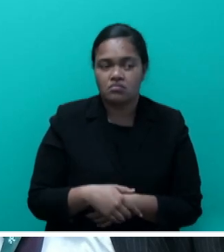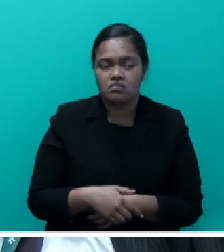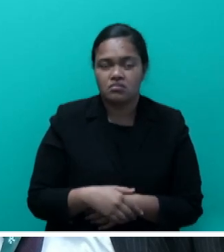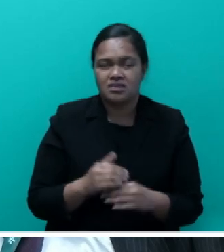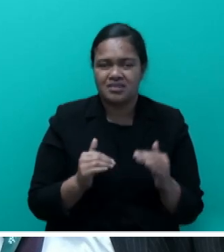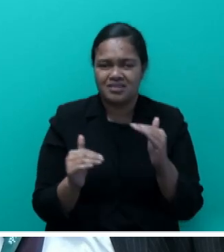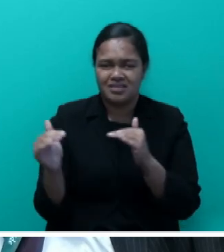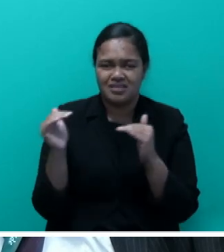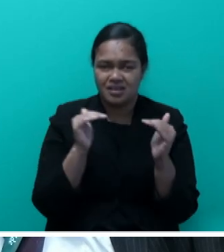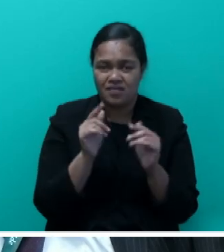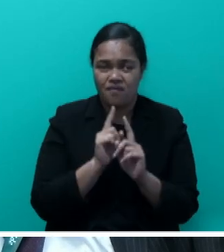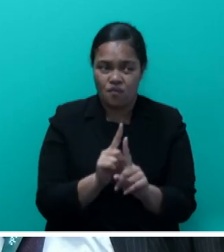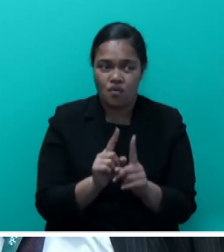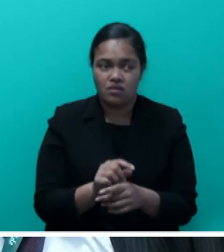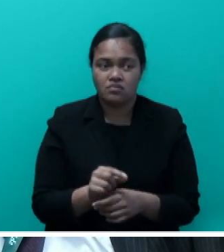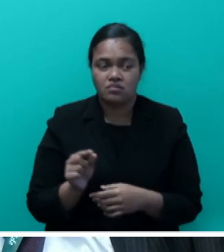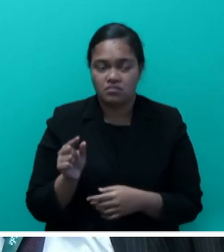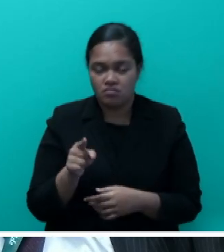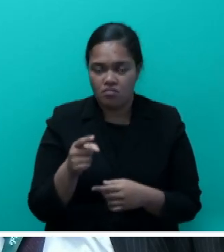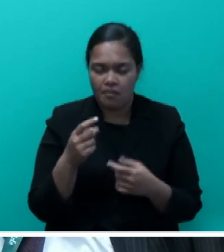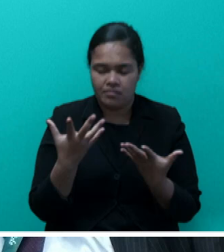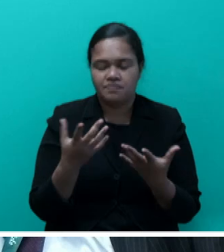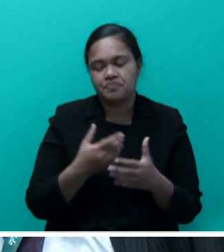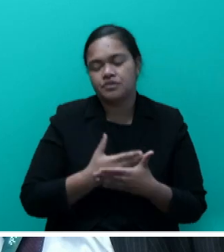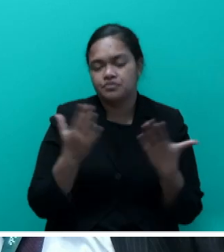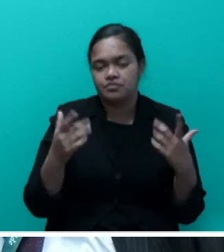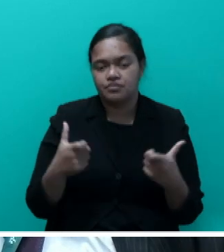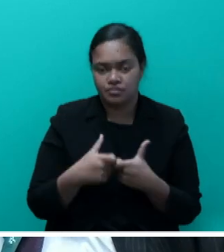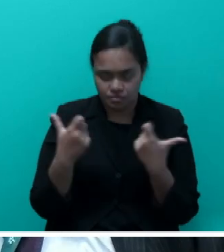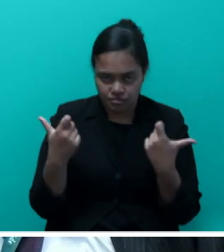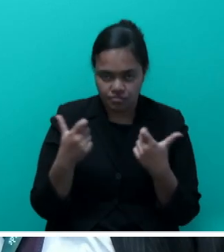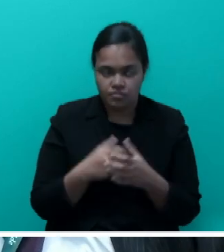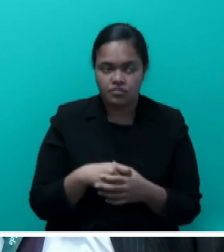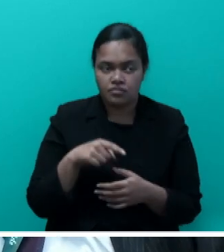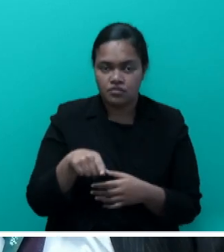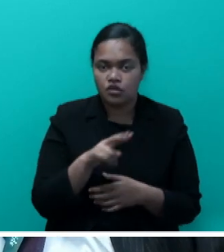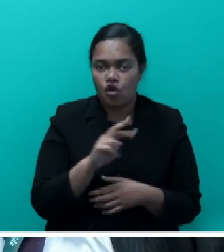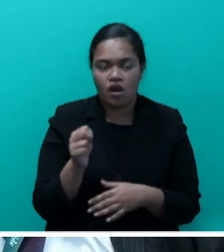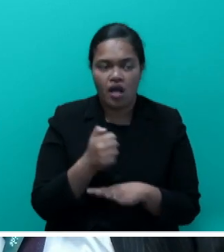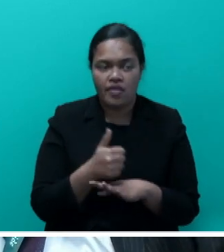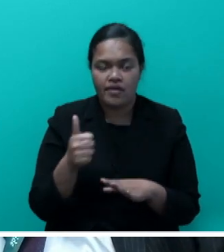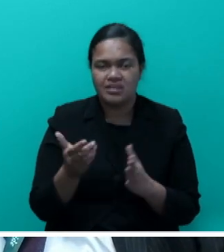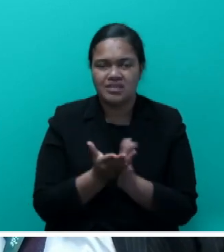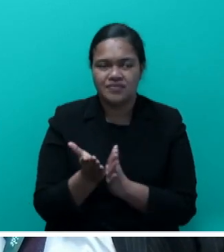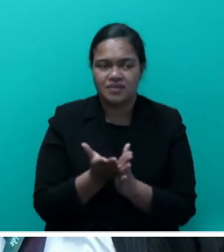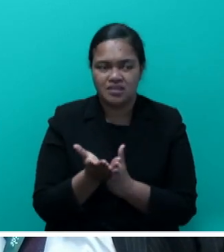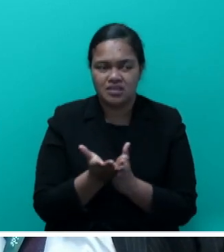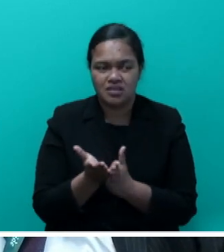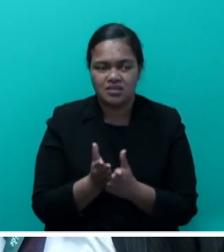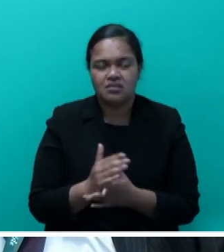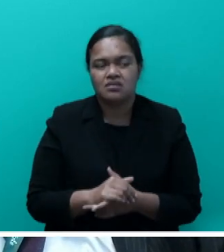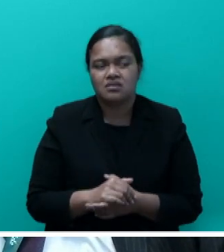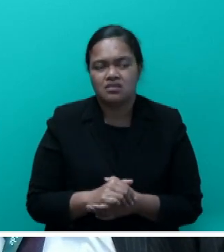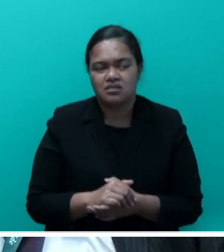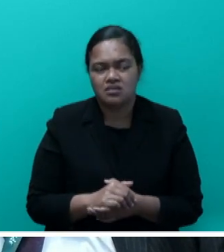standards presents a significant challenge. While these unauthorized services may temporarily meet